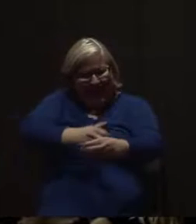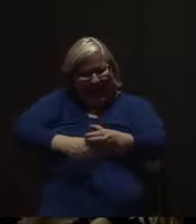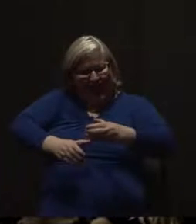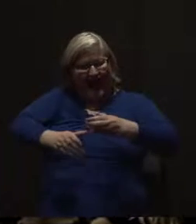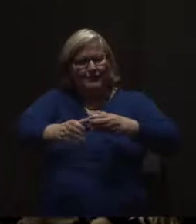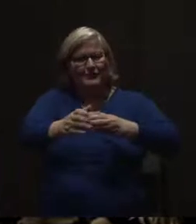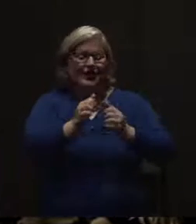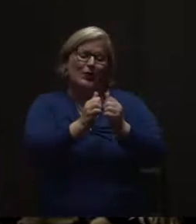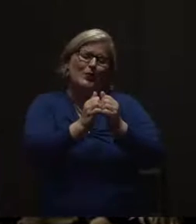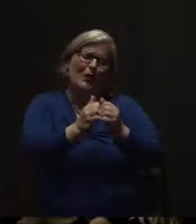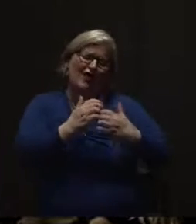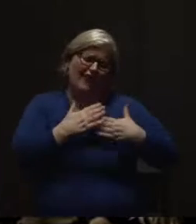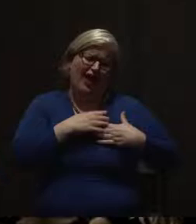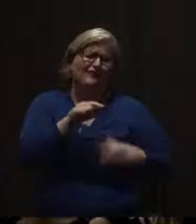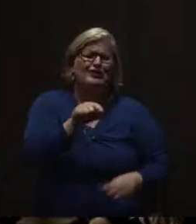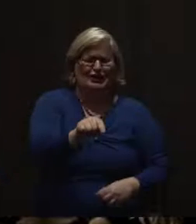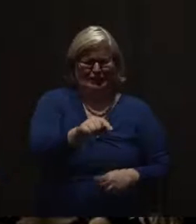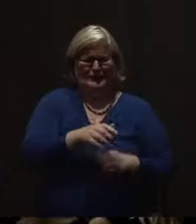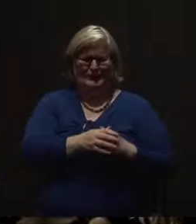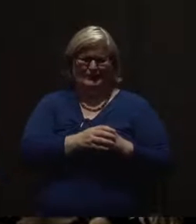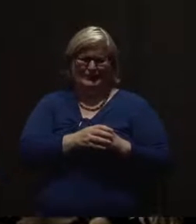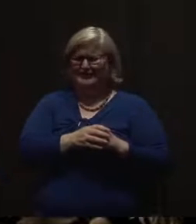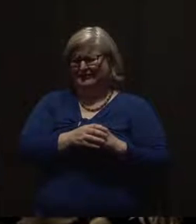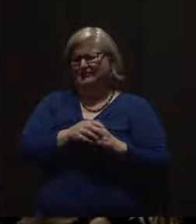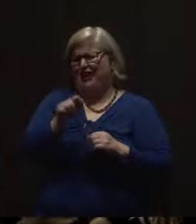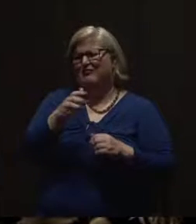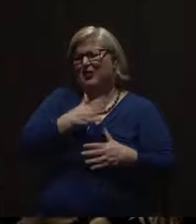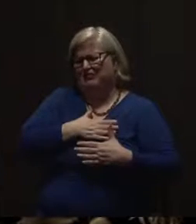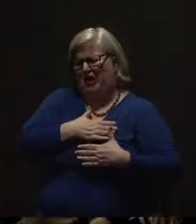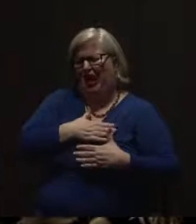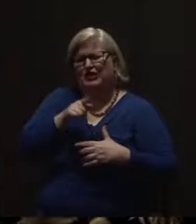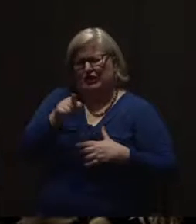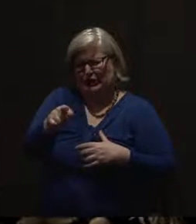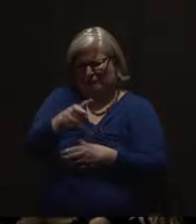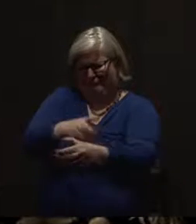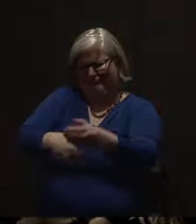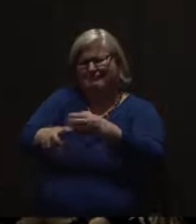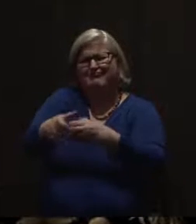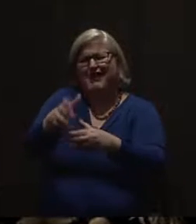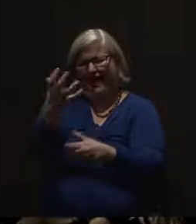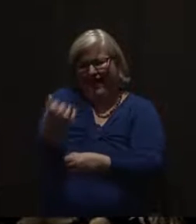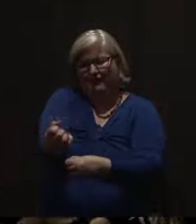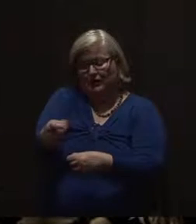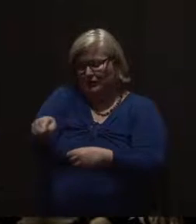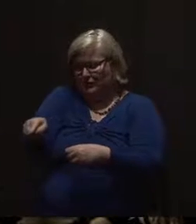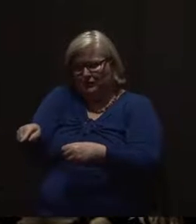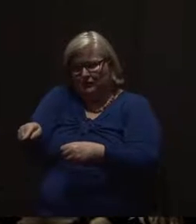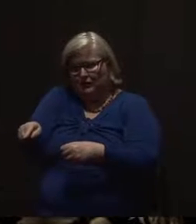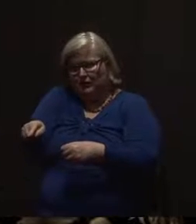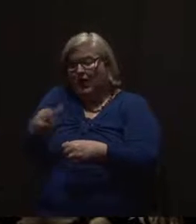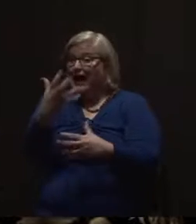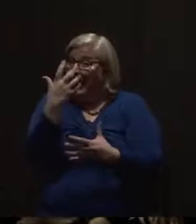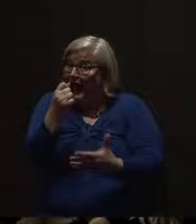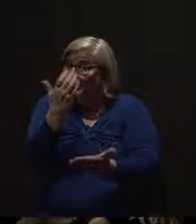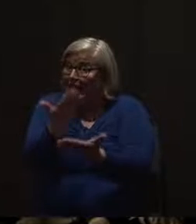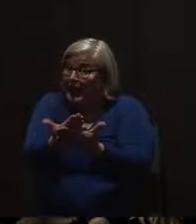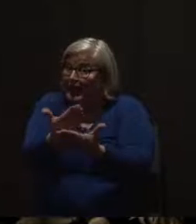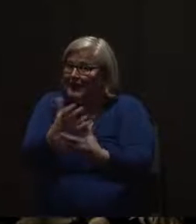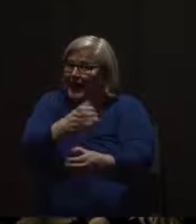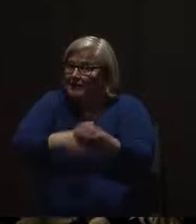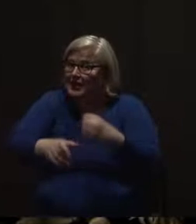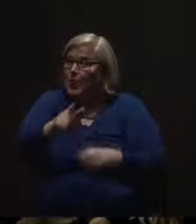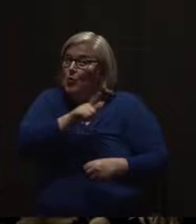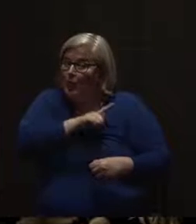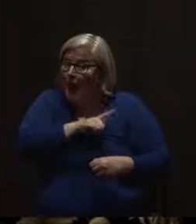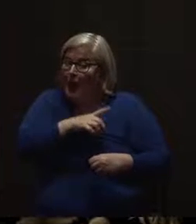worthy of being loved, worthy of love. Which is also why only these people can claim empathy. So it's no coincidence that